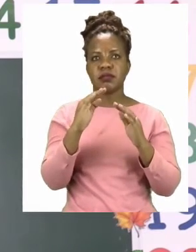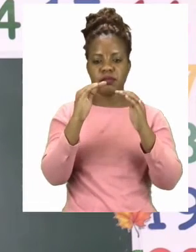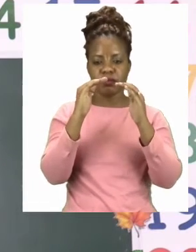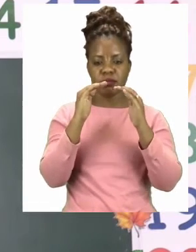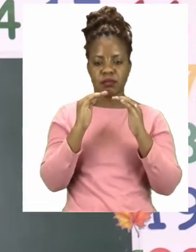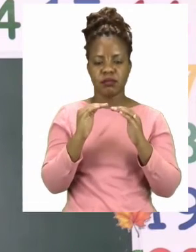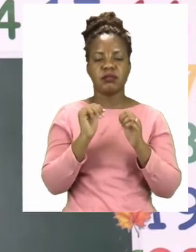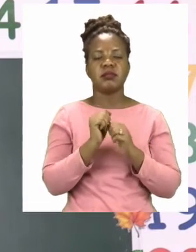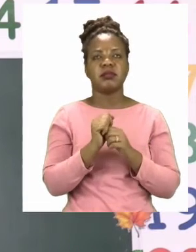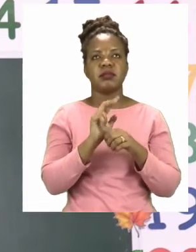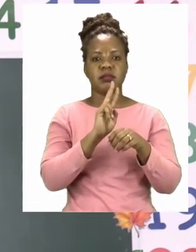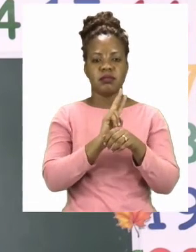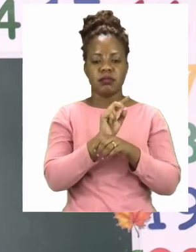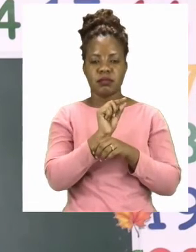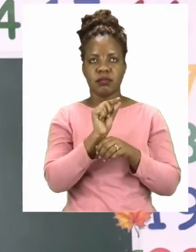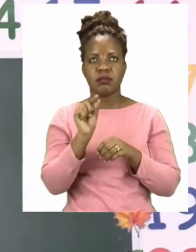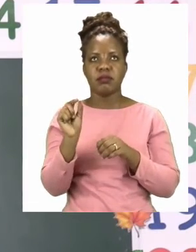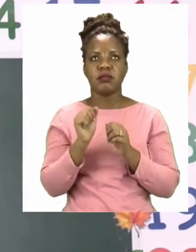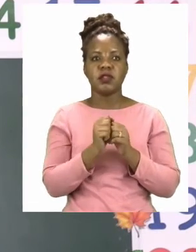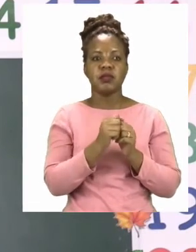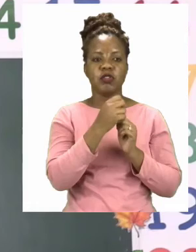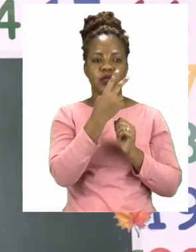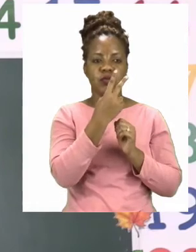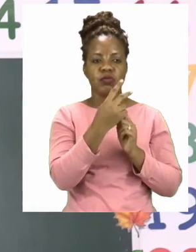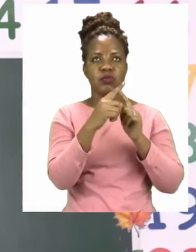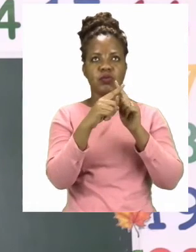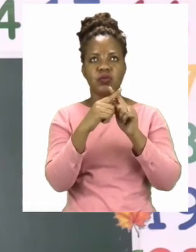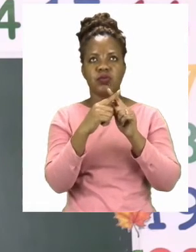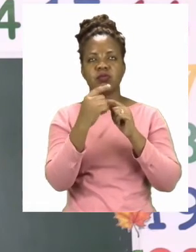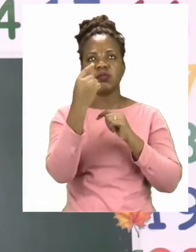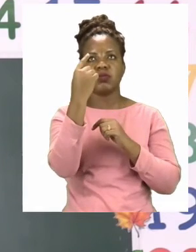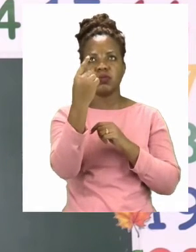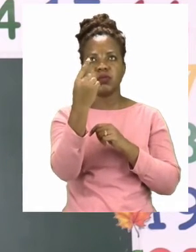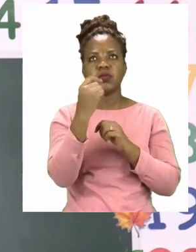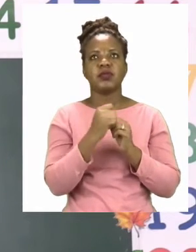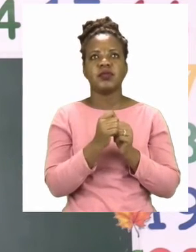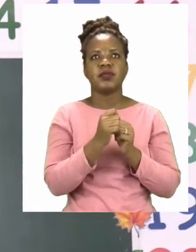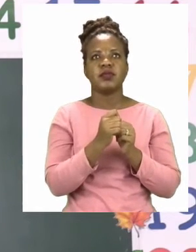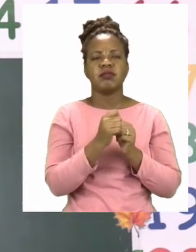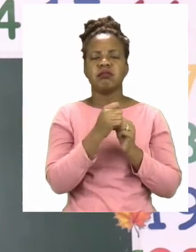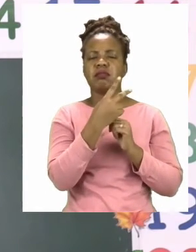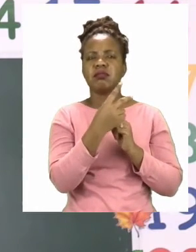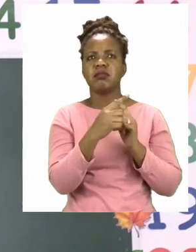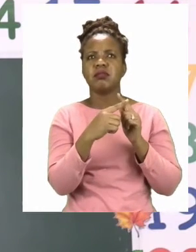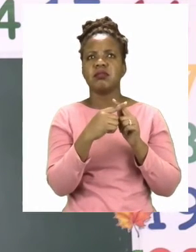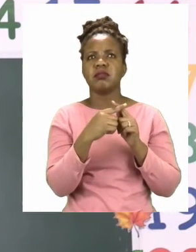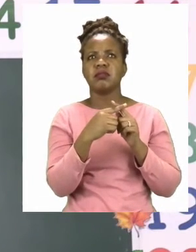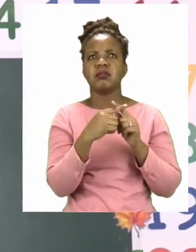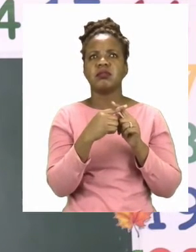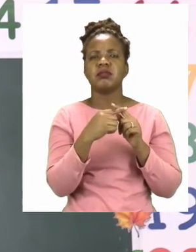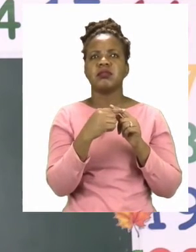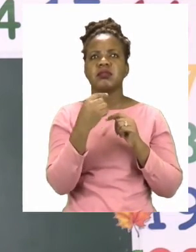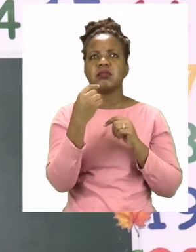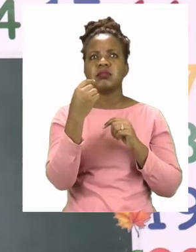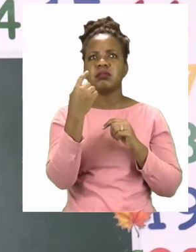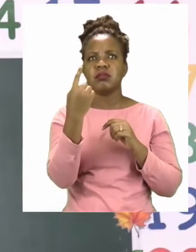together, which is 2 times 1. And 2 times 1 is in your booklets. It